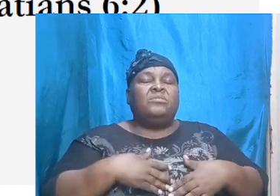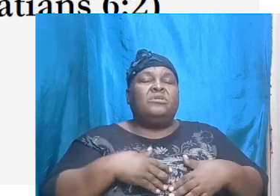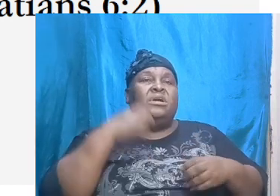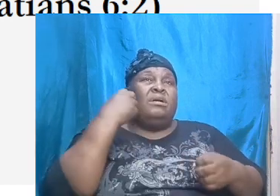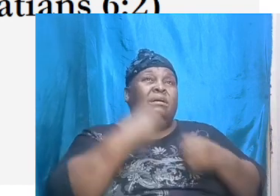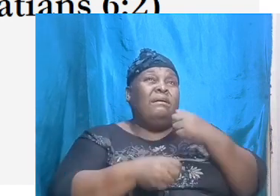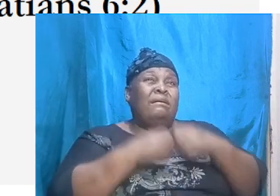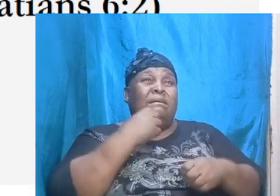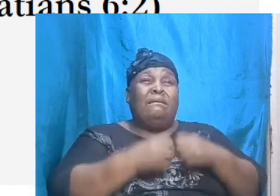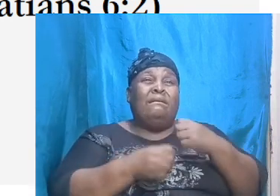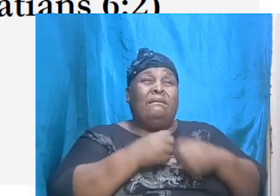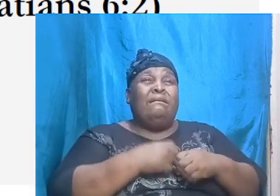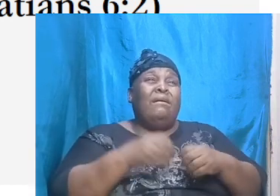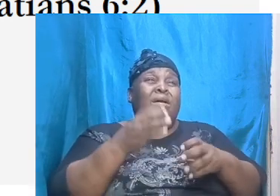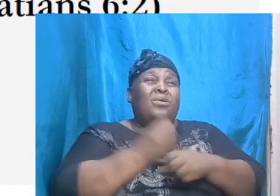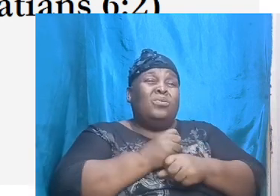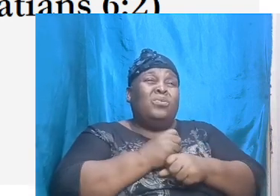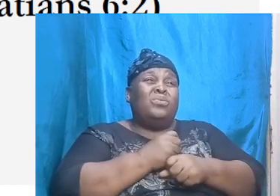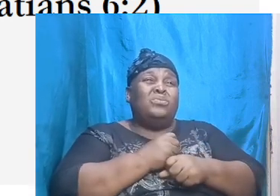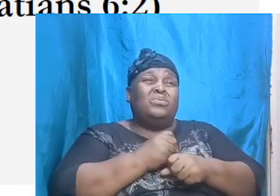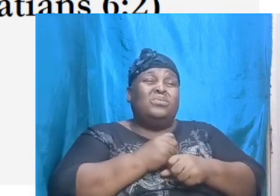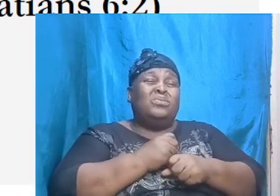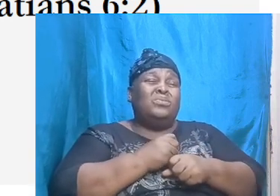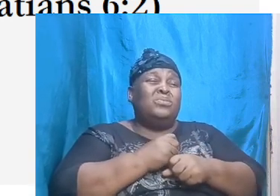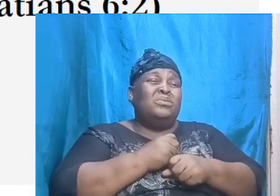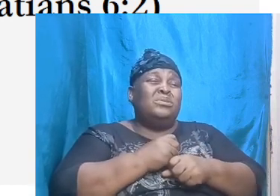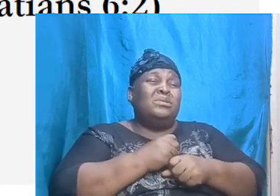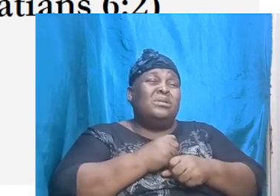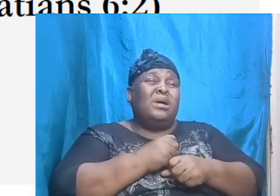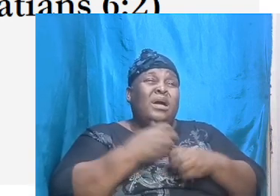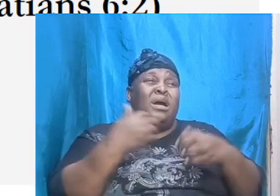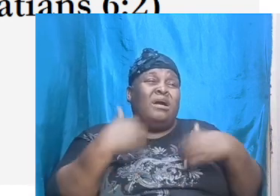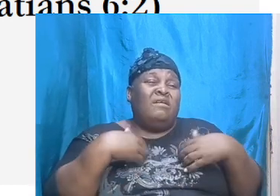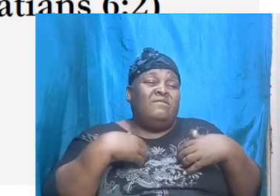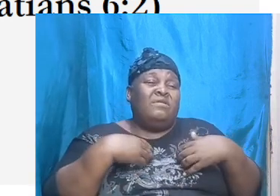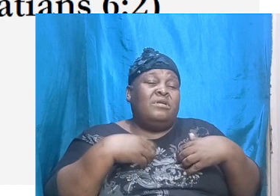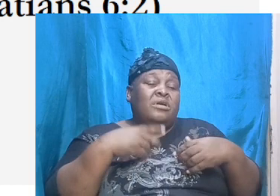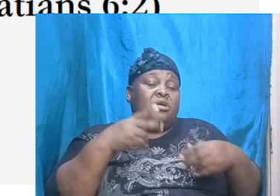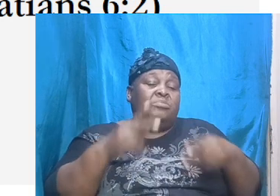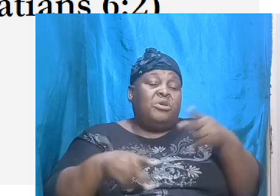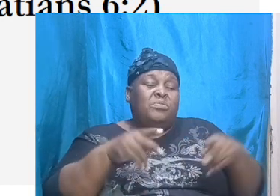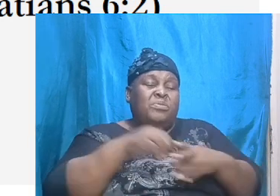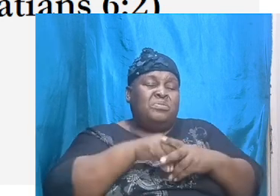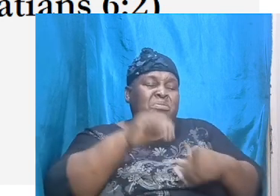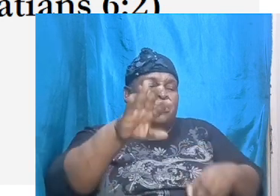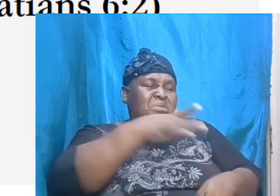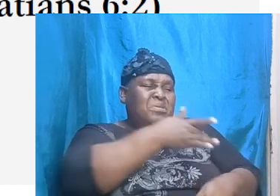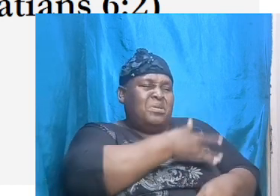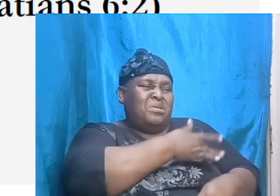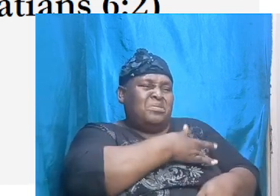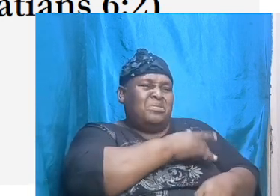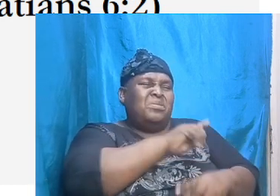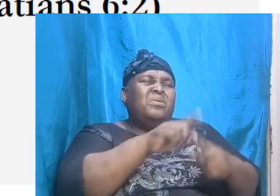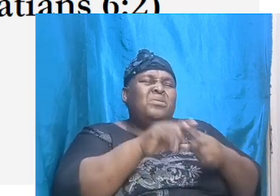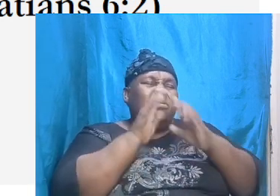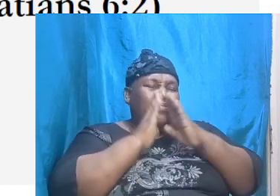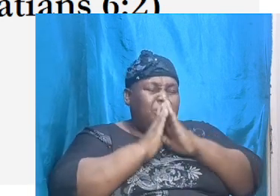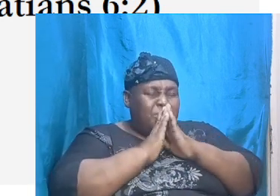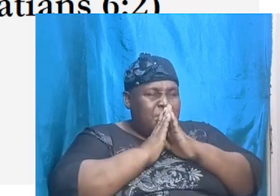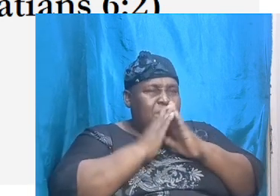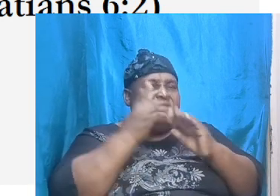difficult to hold up somebody in your heart, praise God, when you are praying for them.